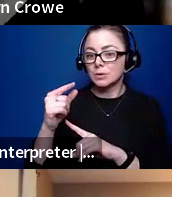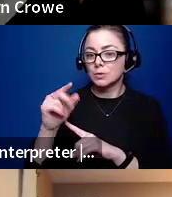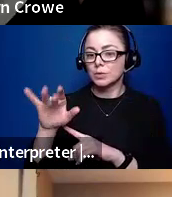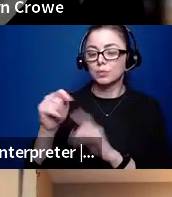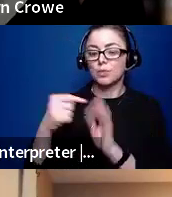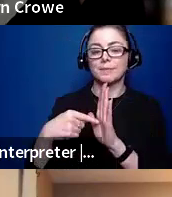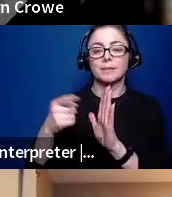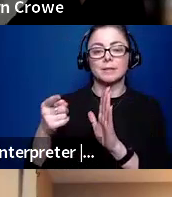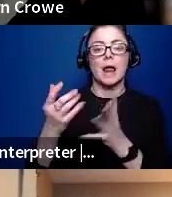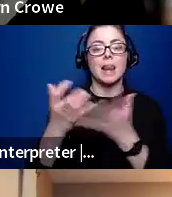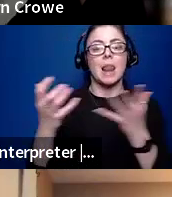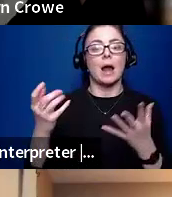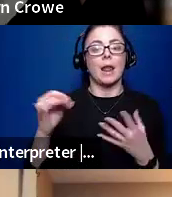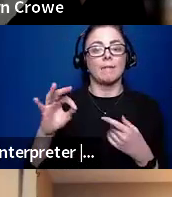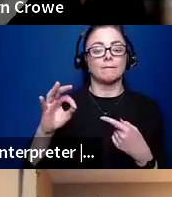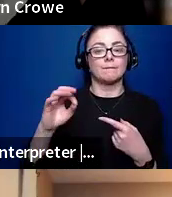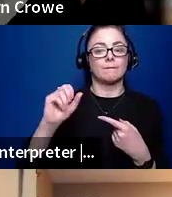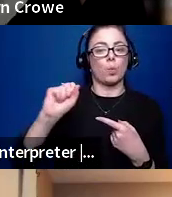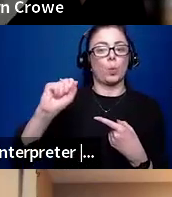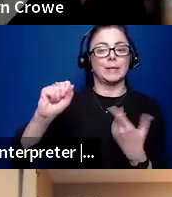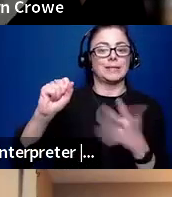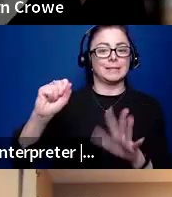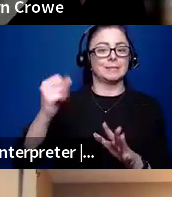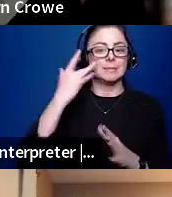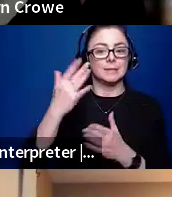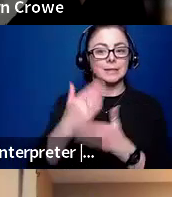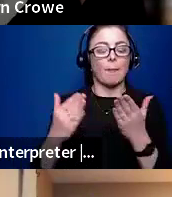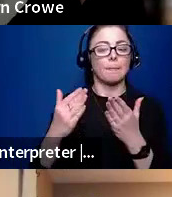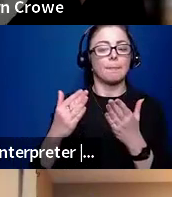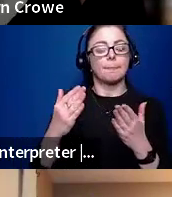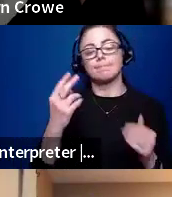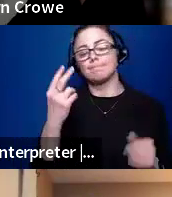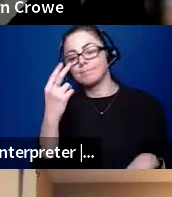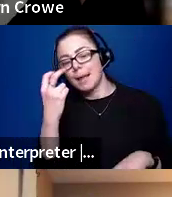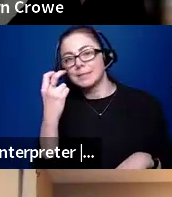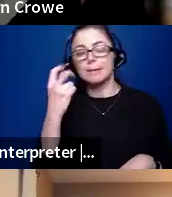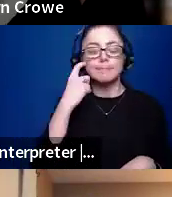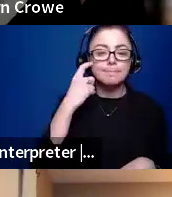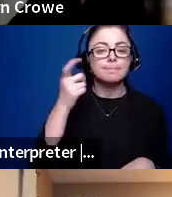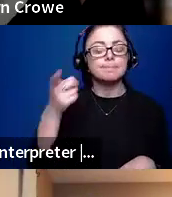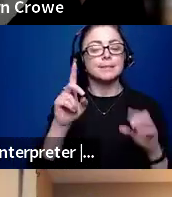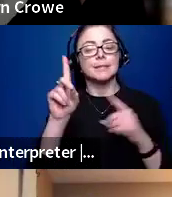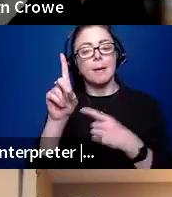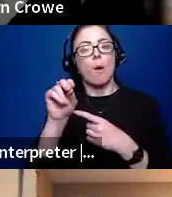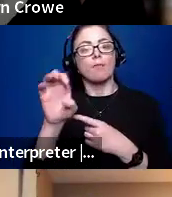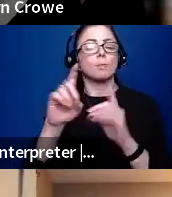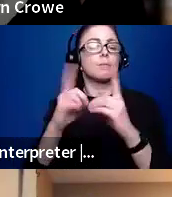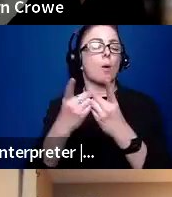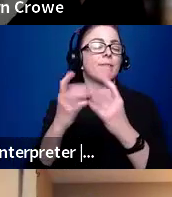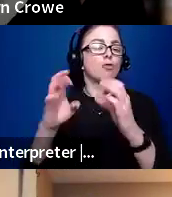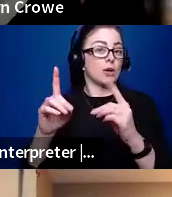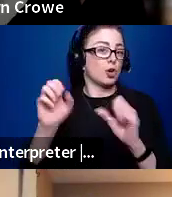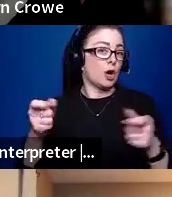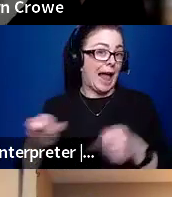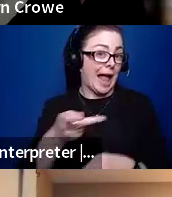of resistance to that because there's some skepticism whether the Department of Education could actually handle that. She wants to